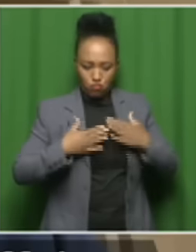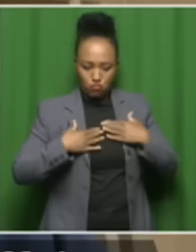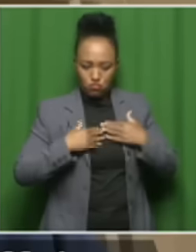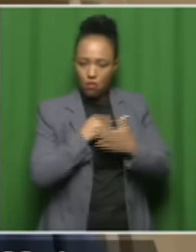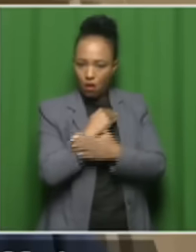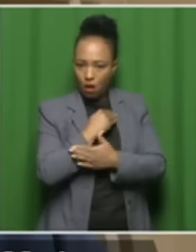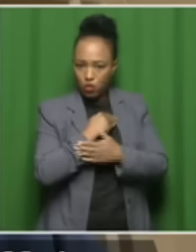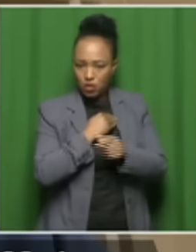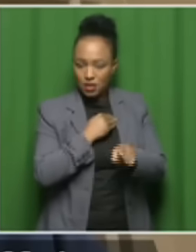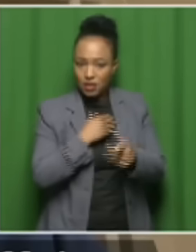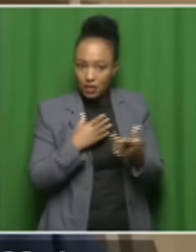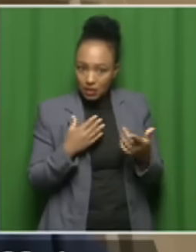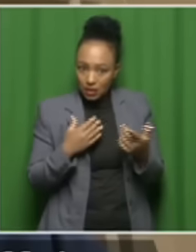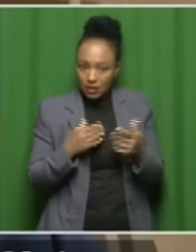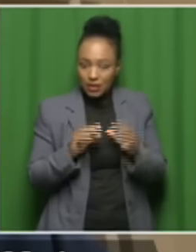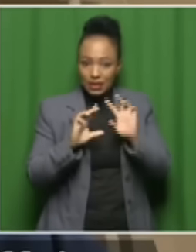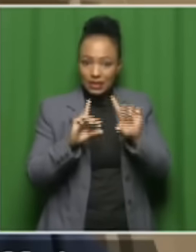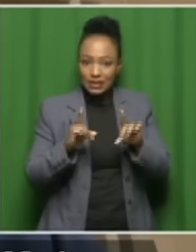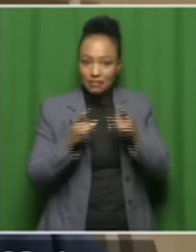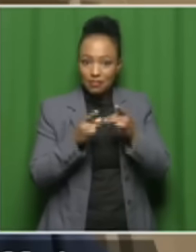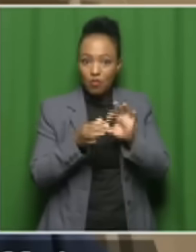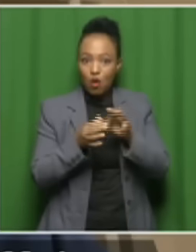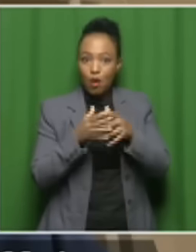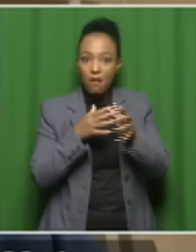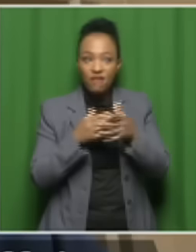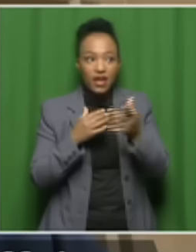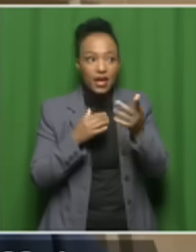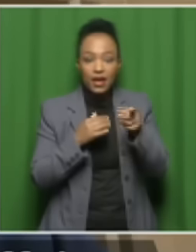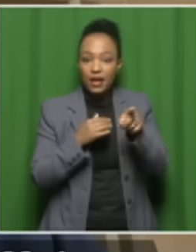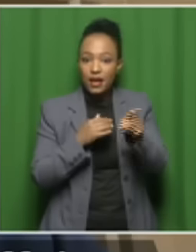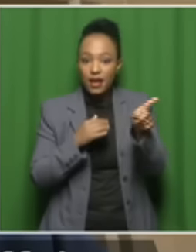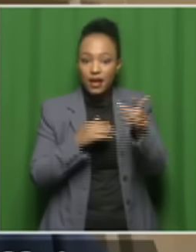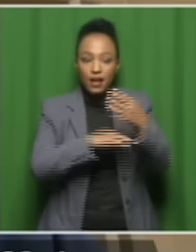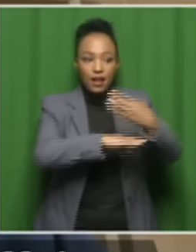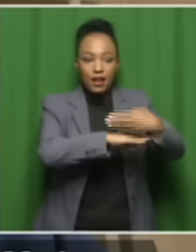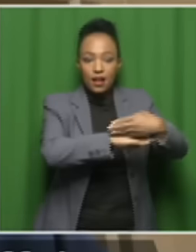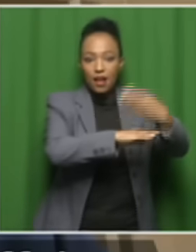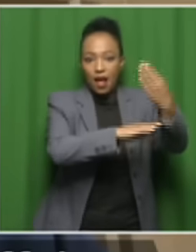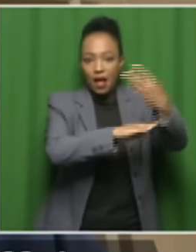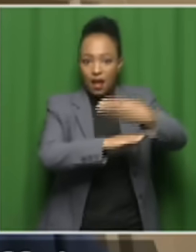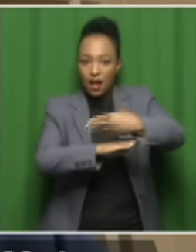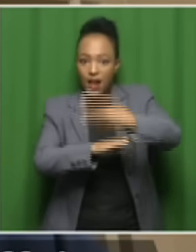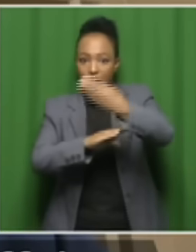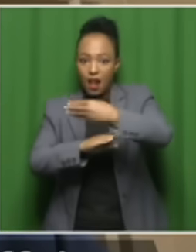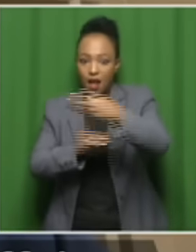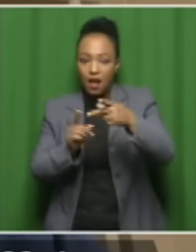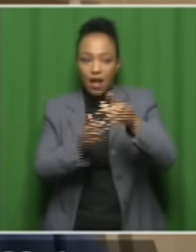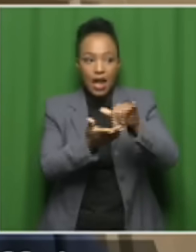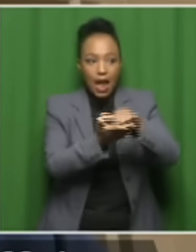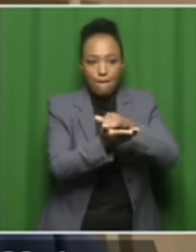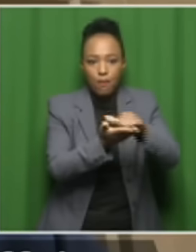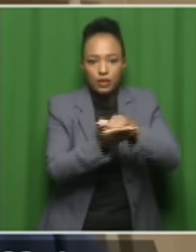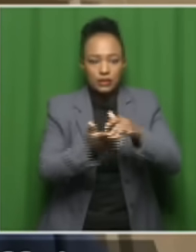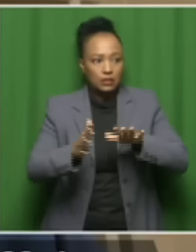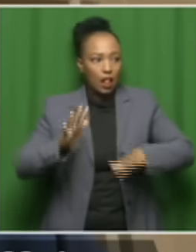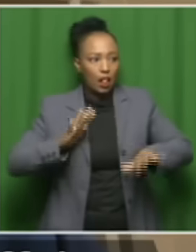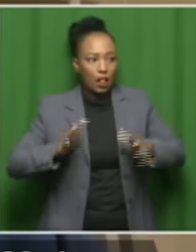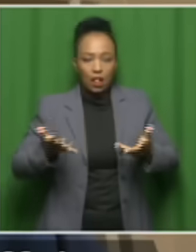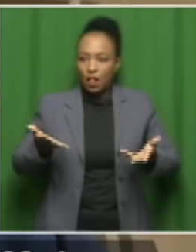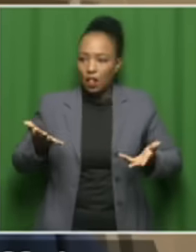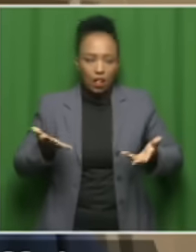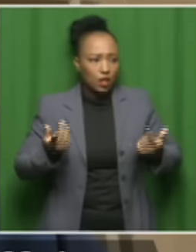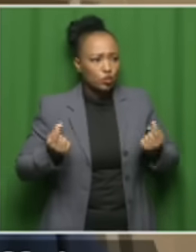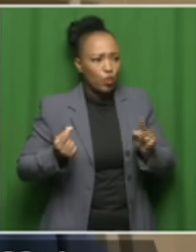the Home Affairs officials at the ports of entries, at the airports, etc., probably not knowing what to do? Yeah.